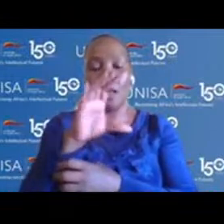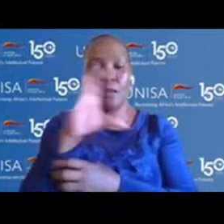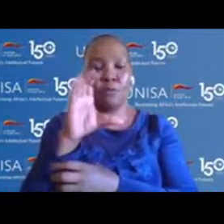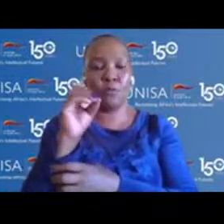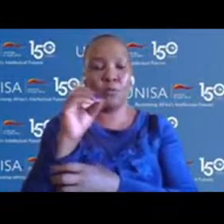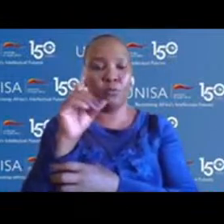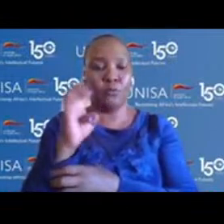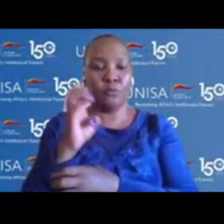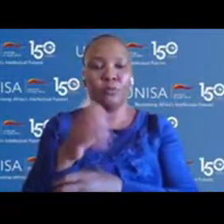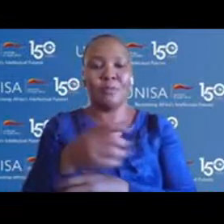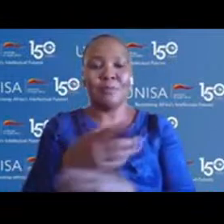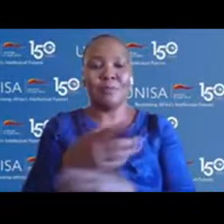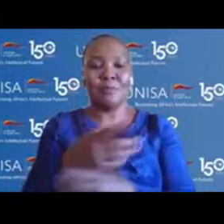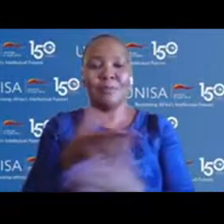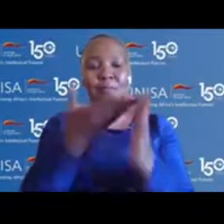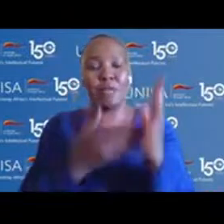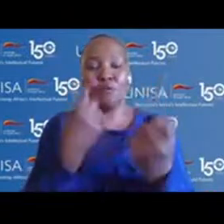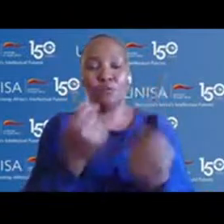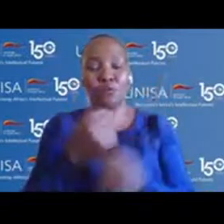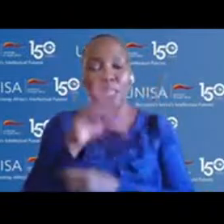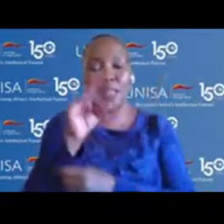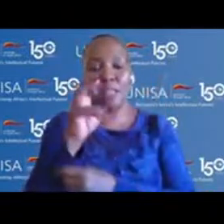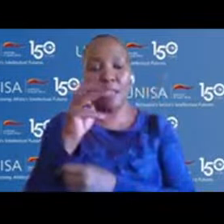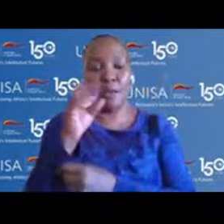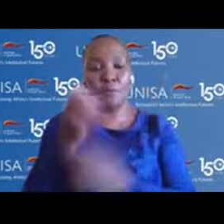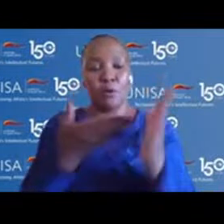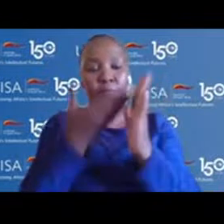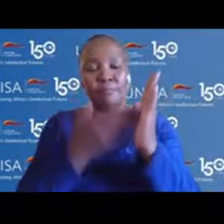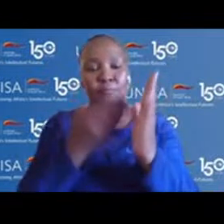you can do the demo then, use the QR code with the